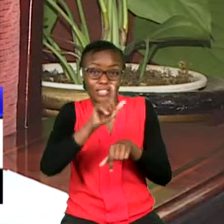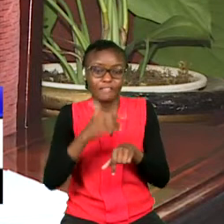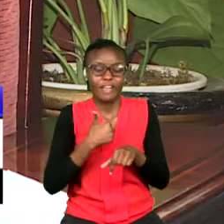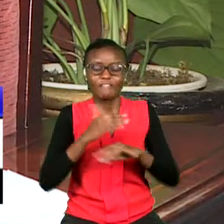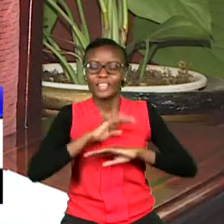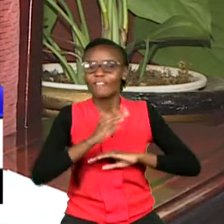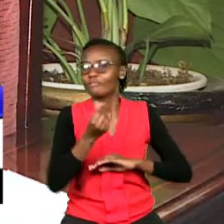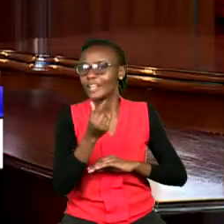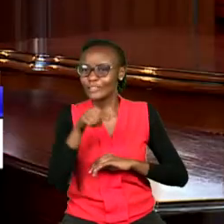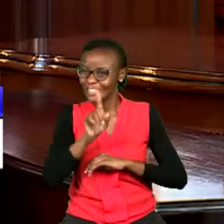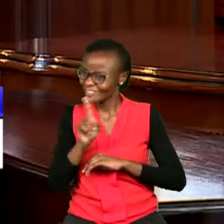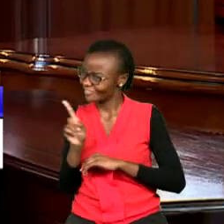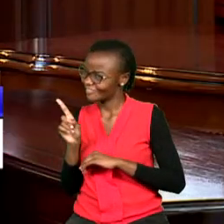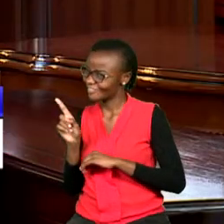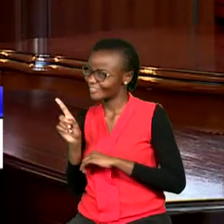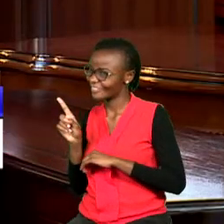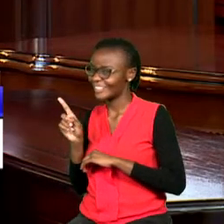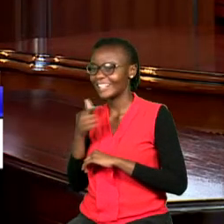destination?